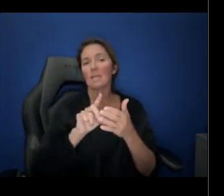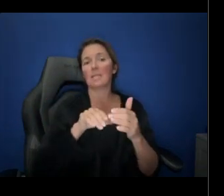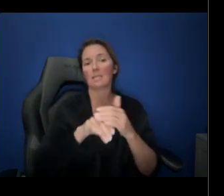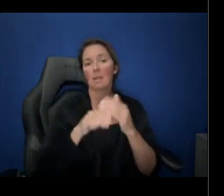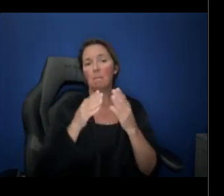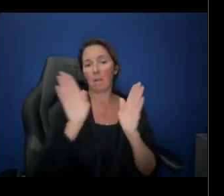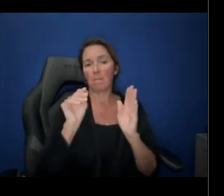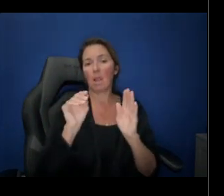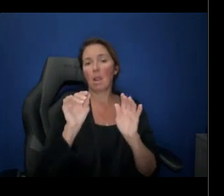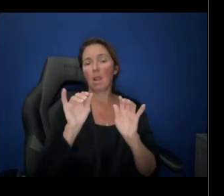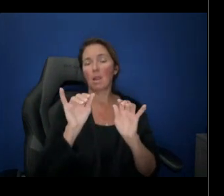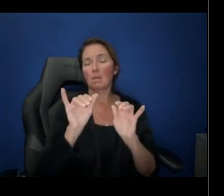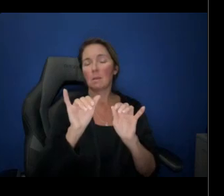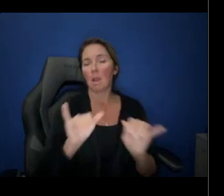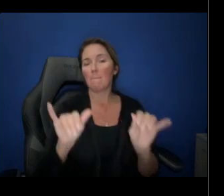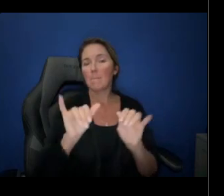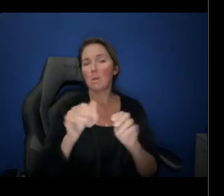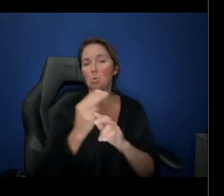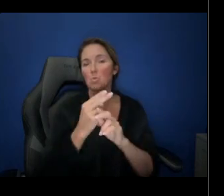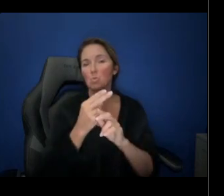common use areas.